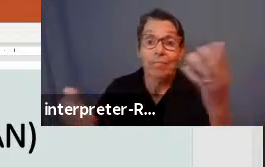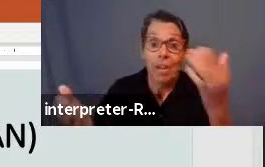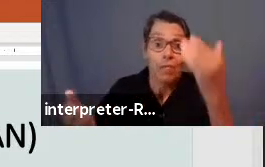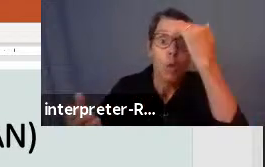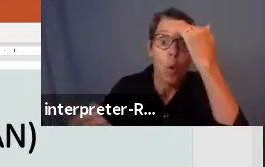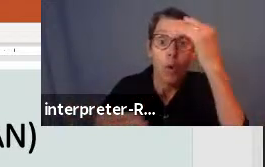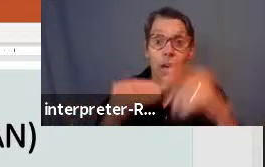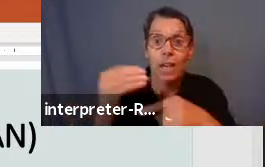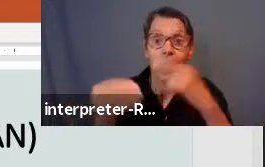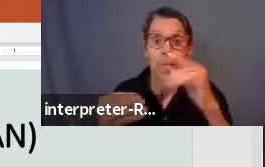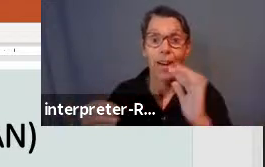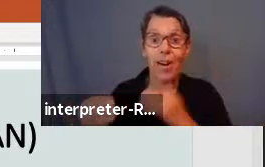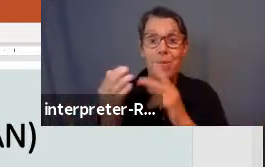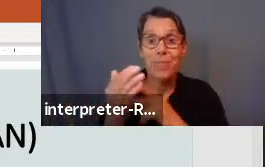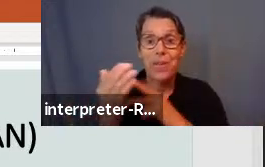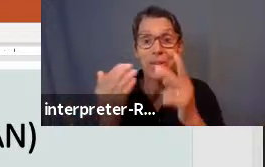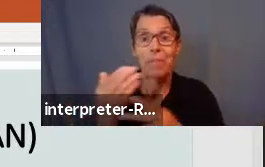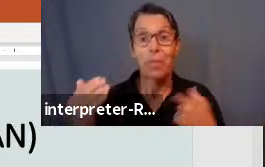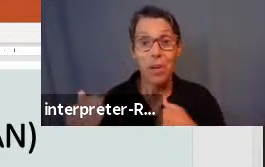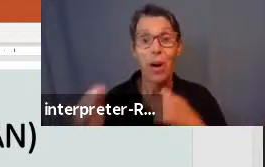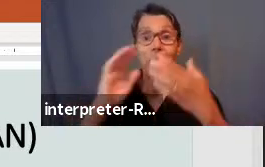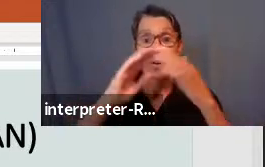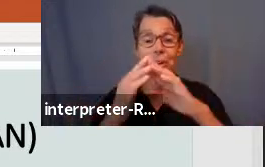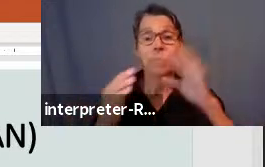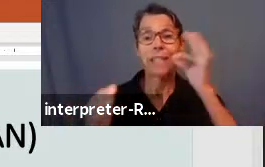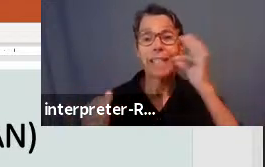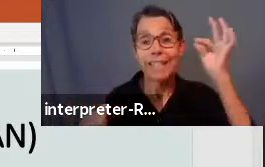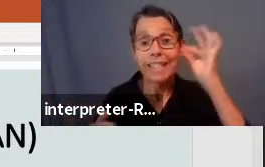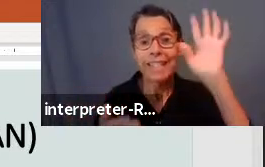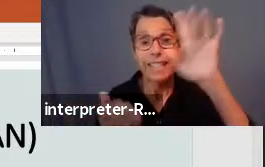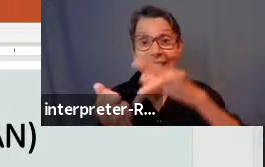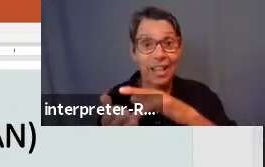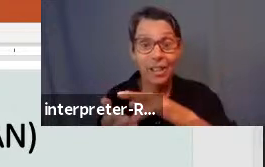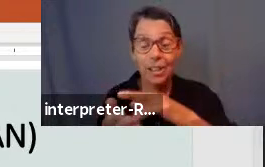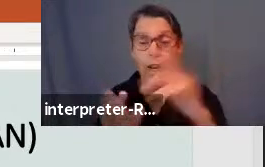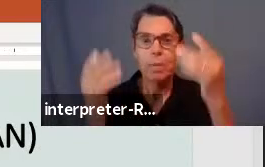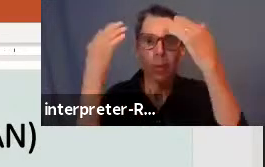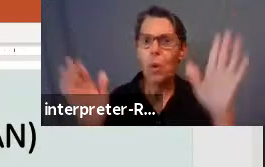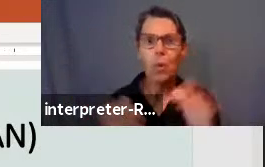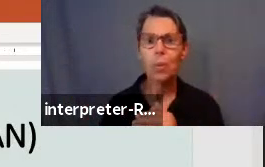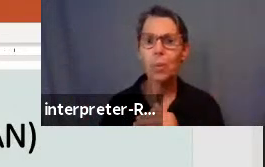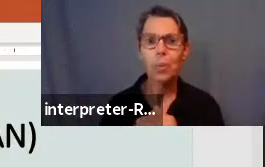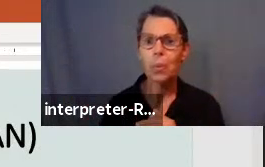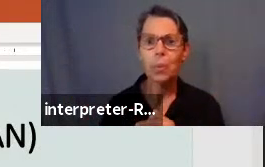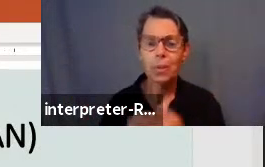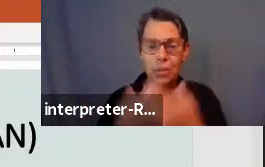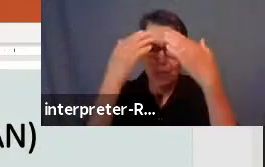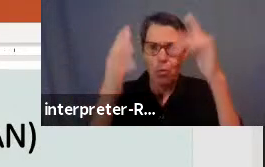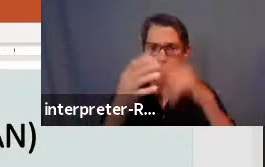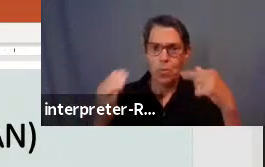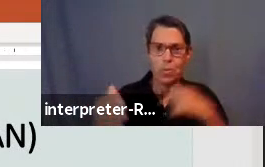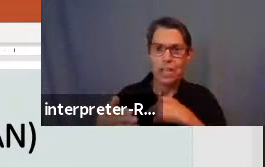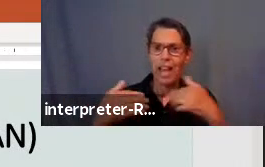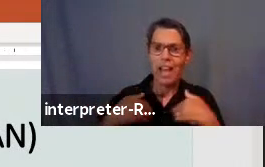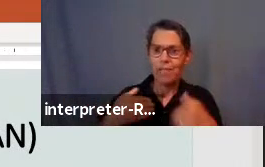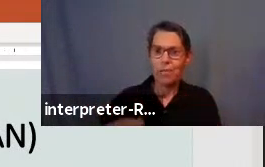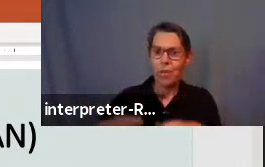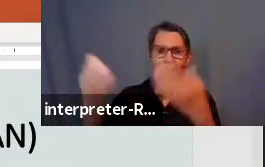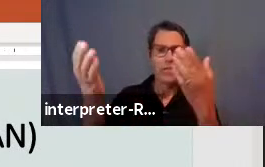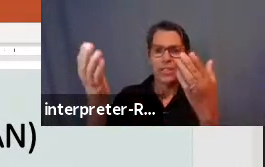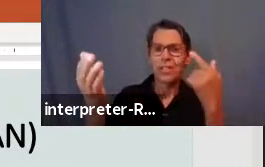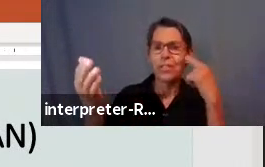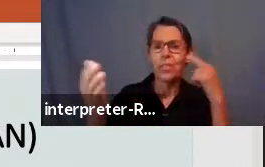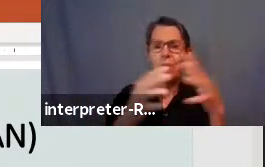as being an urban Indian center. A lot of people don't know what what we have to offer for